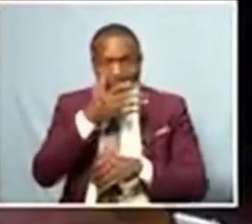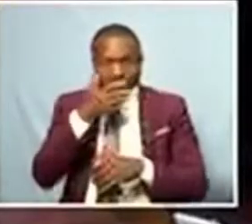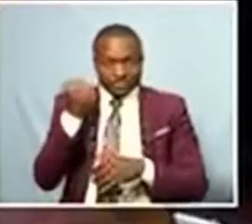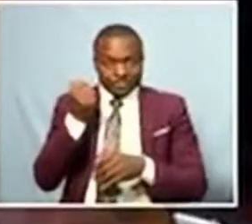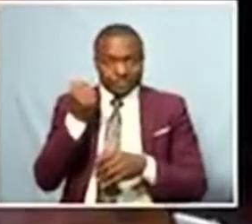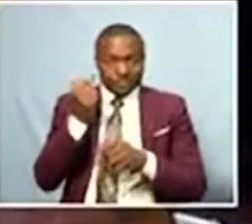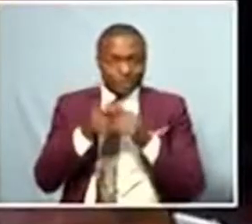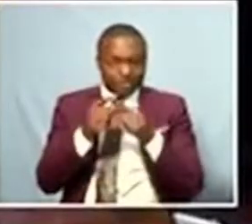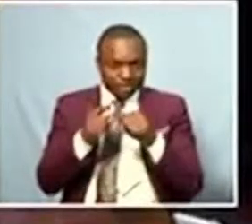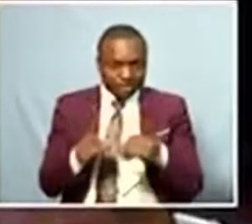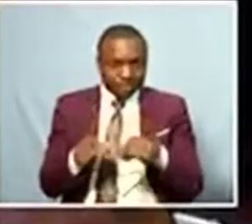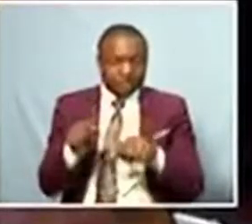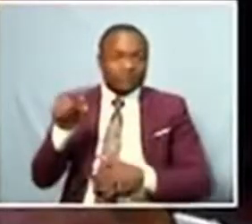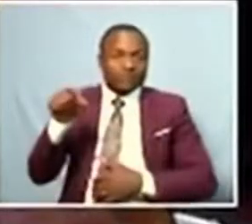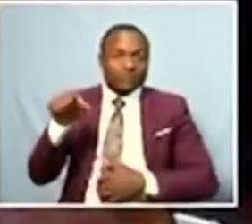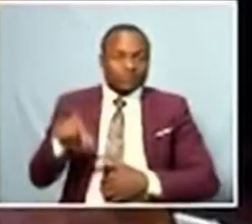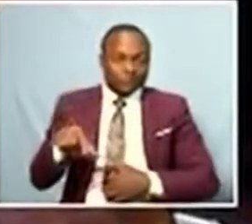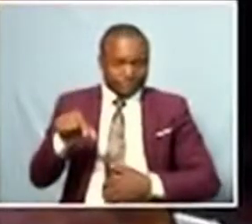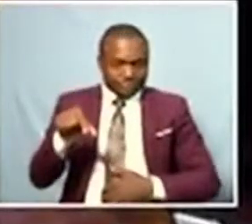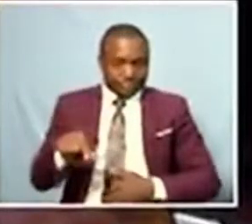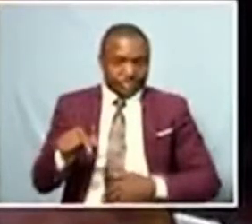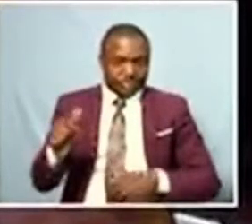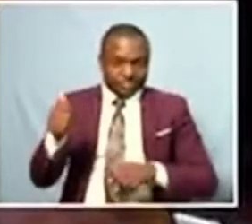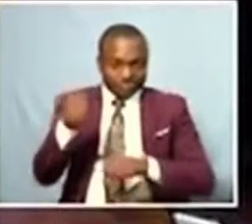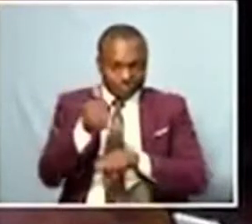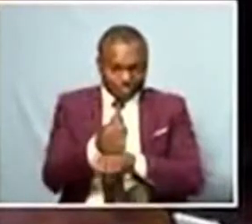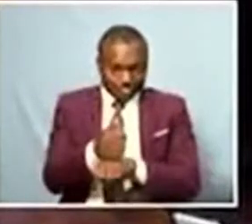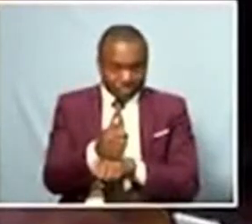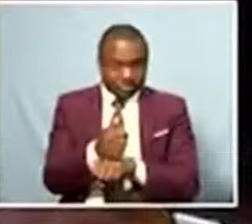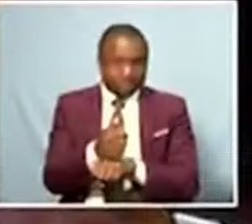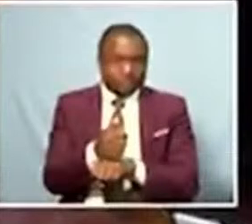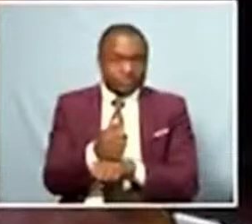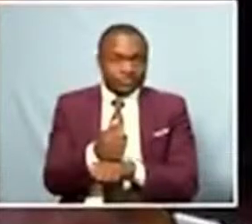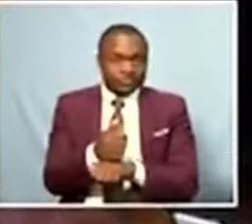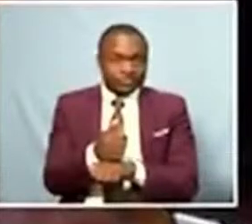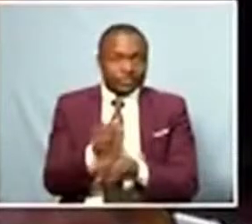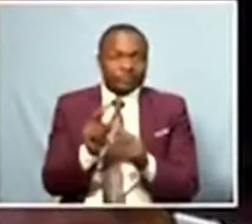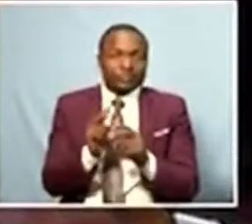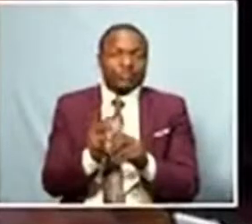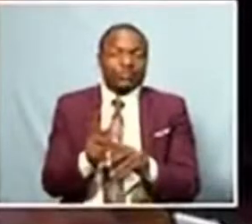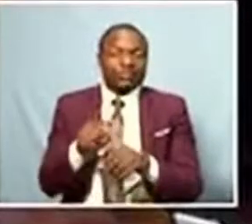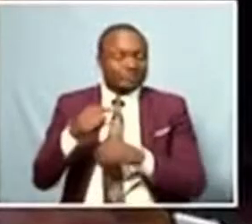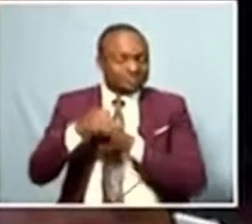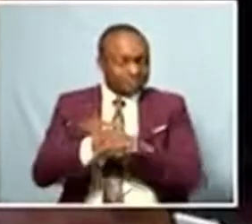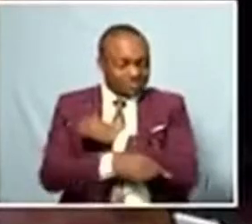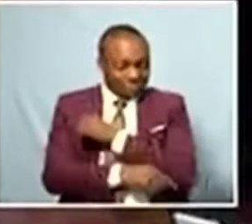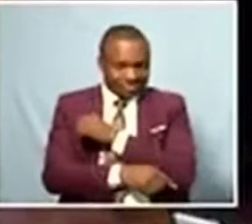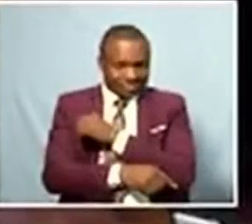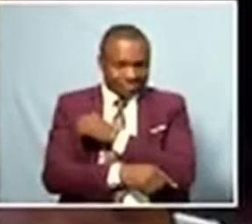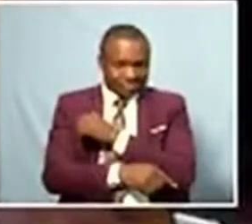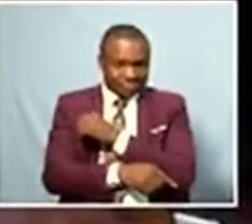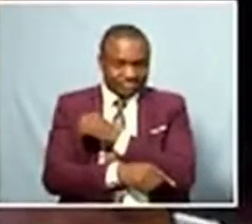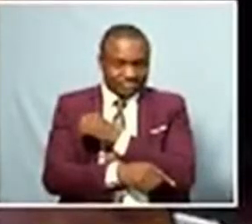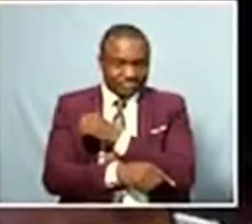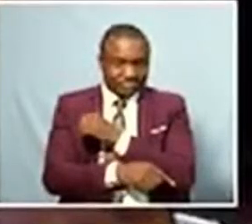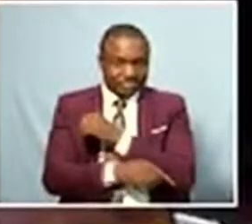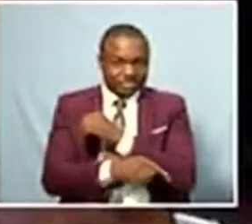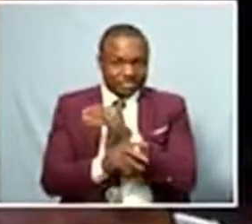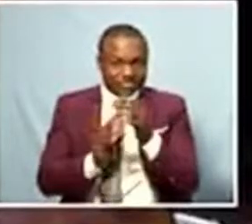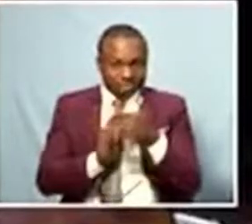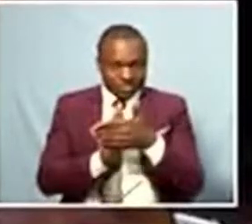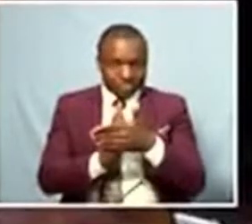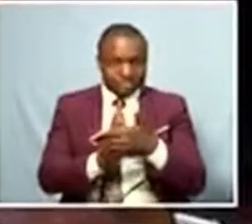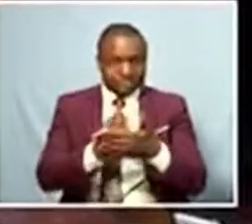practice, where qualifications for appointments are typically detailed in subsidiary